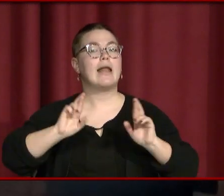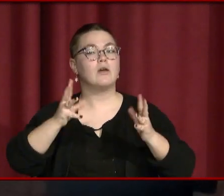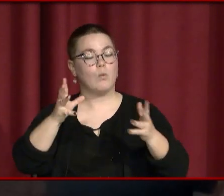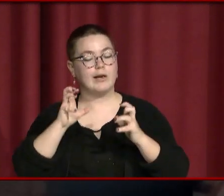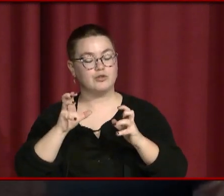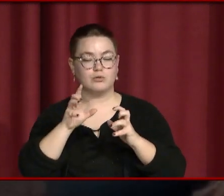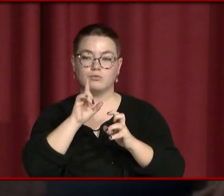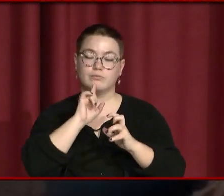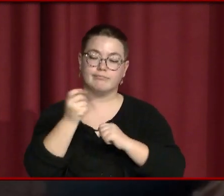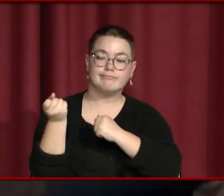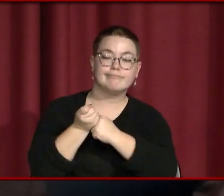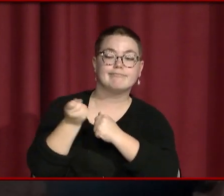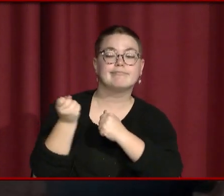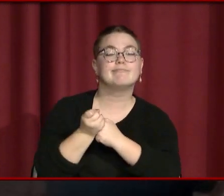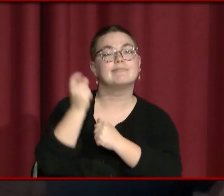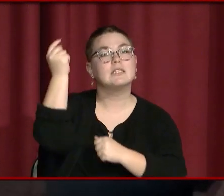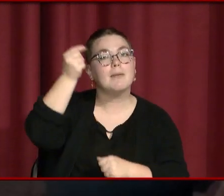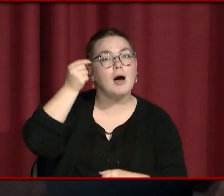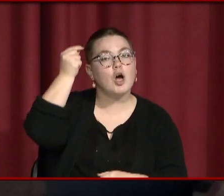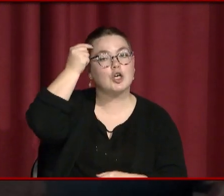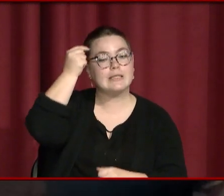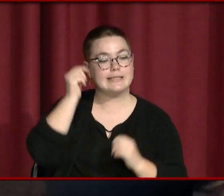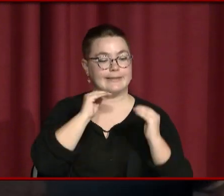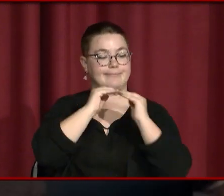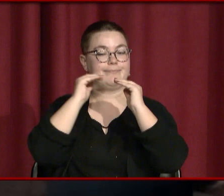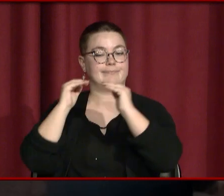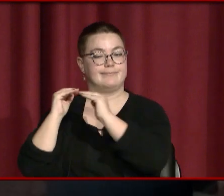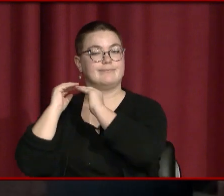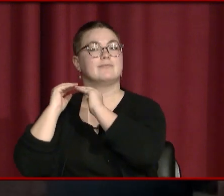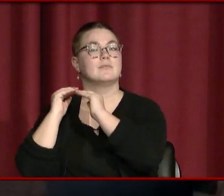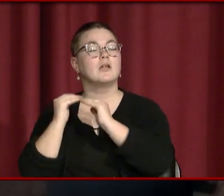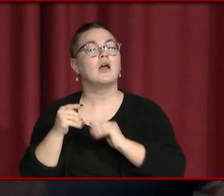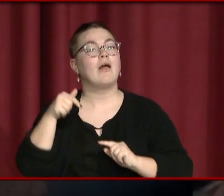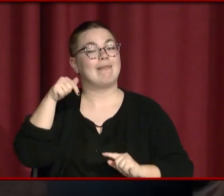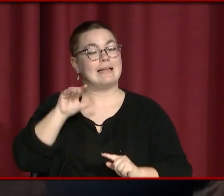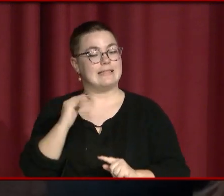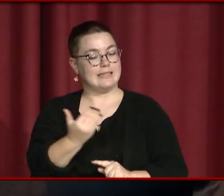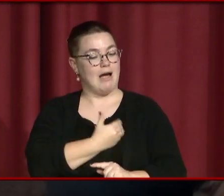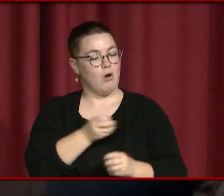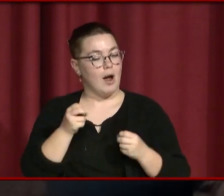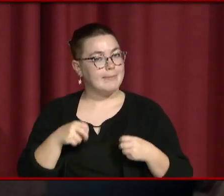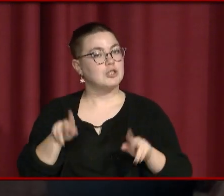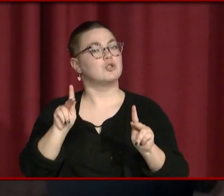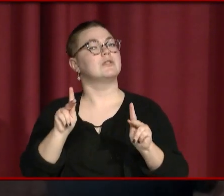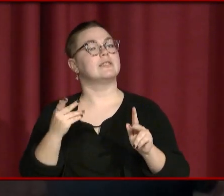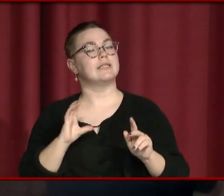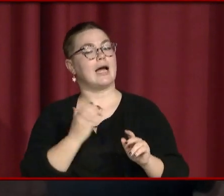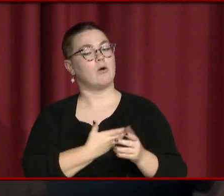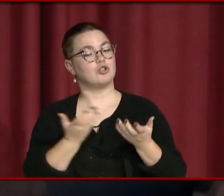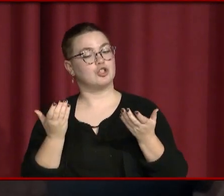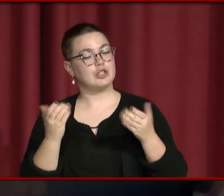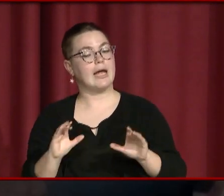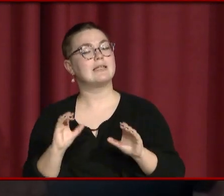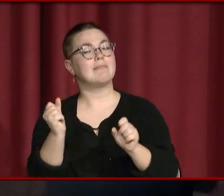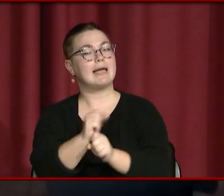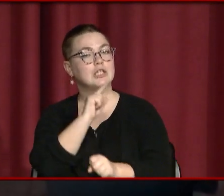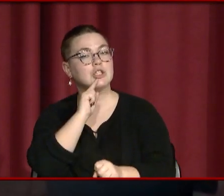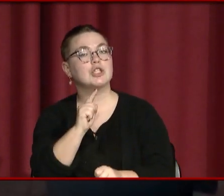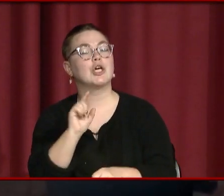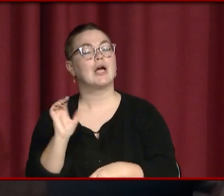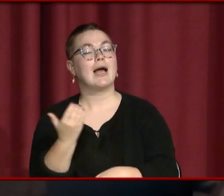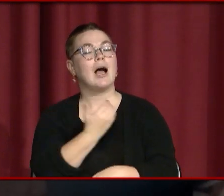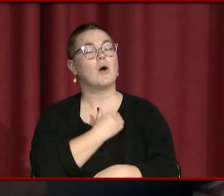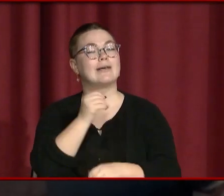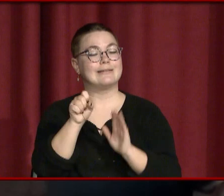democracy, and this is another opportunity. This is our chance to make sure that our Ohio State House and our